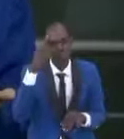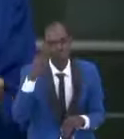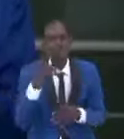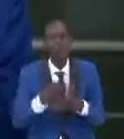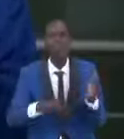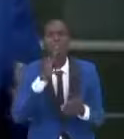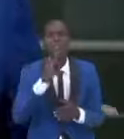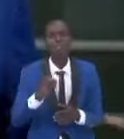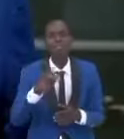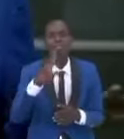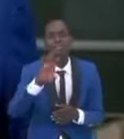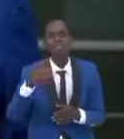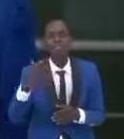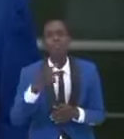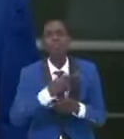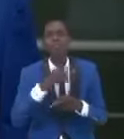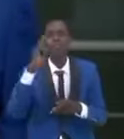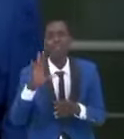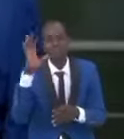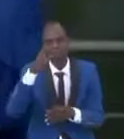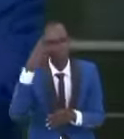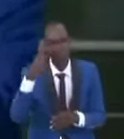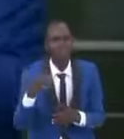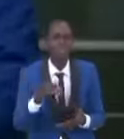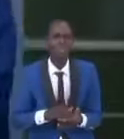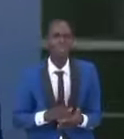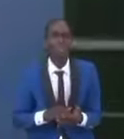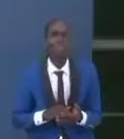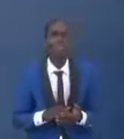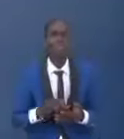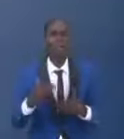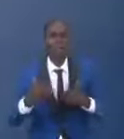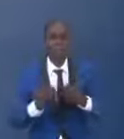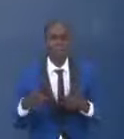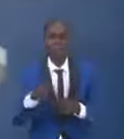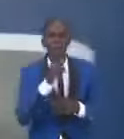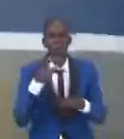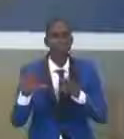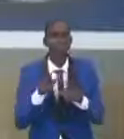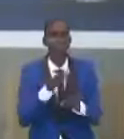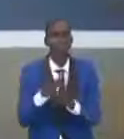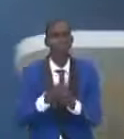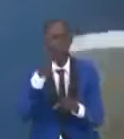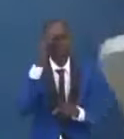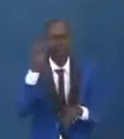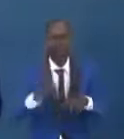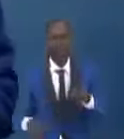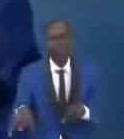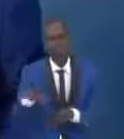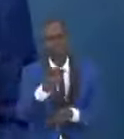for again? What's Oyedepo looking for again? Haven't they done enough? Shouldn't they just go and